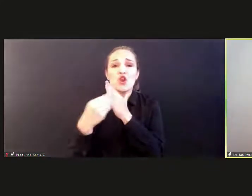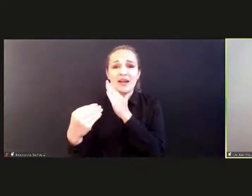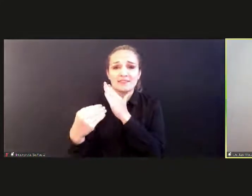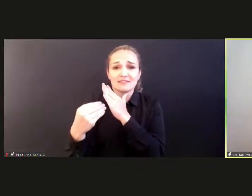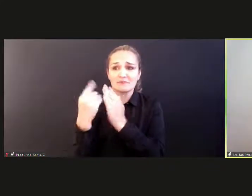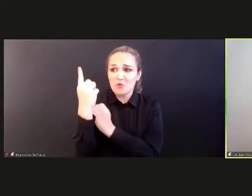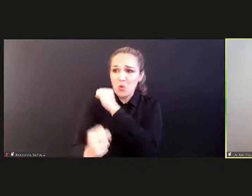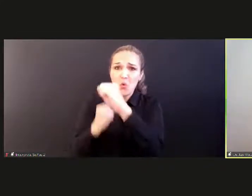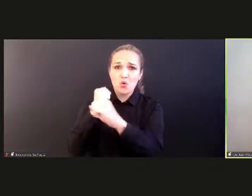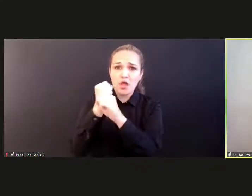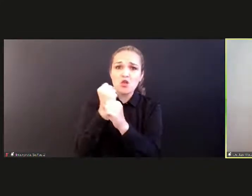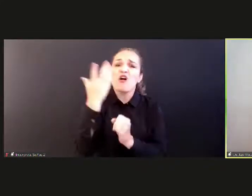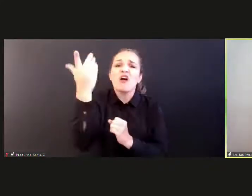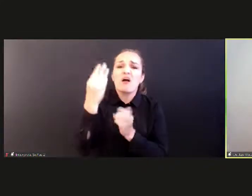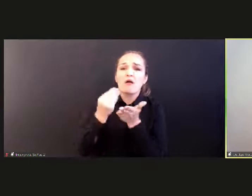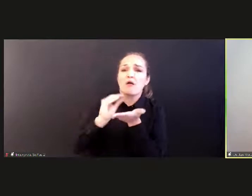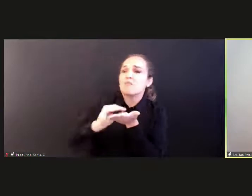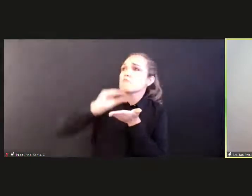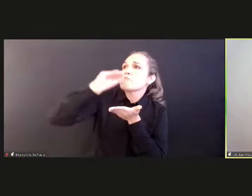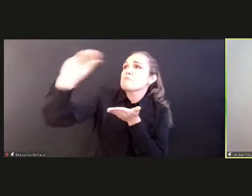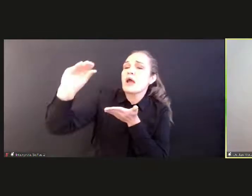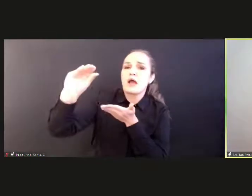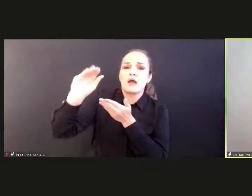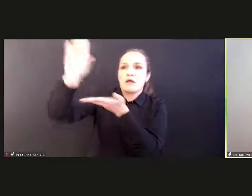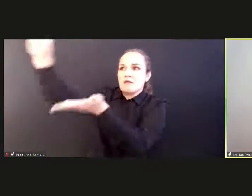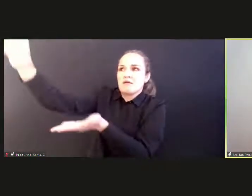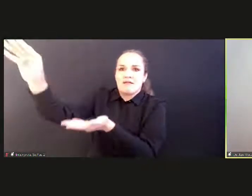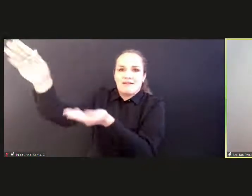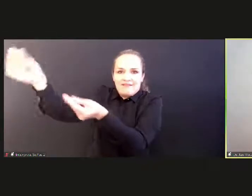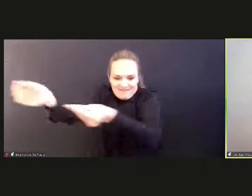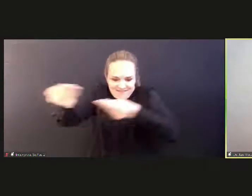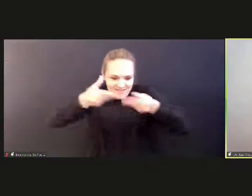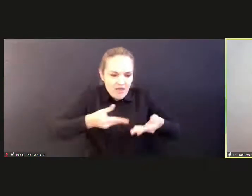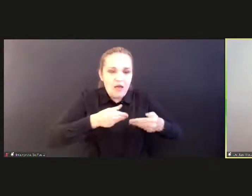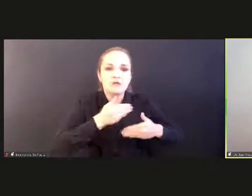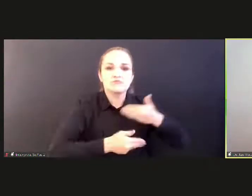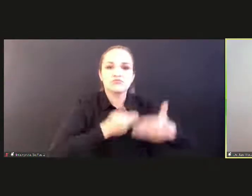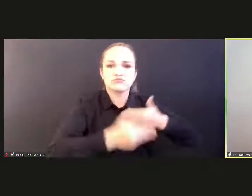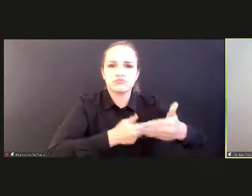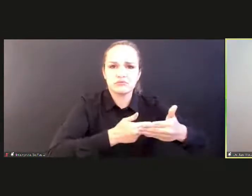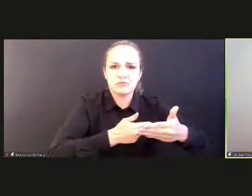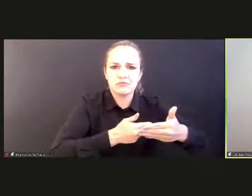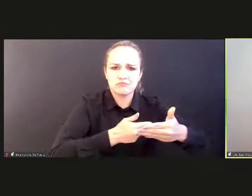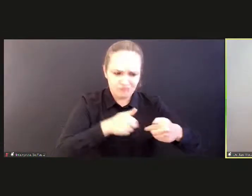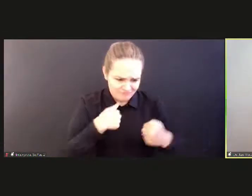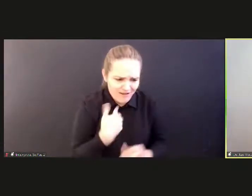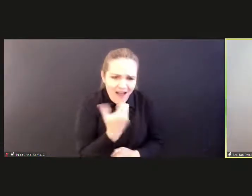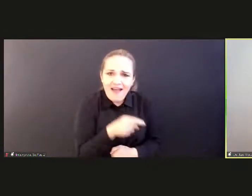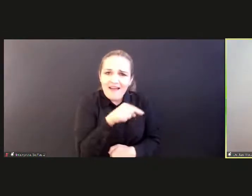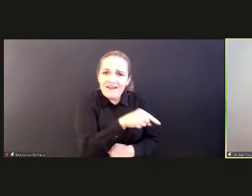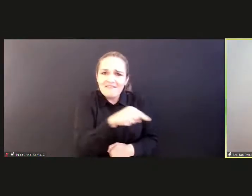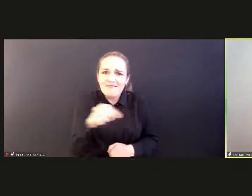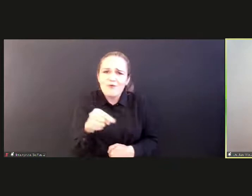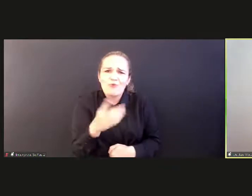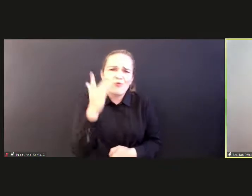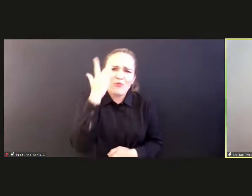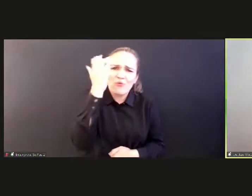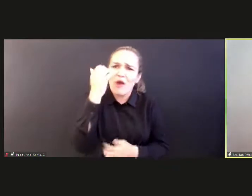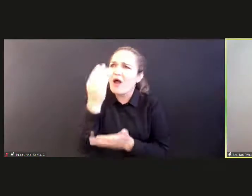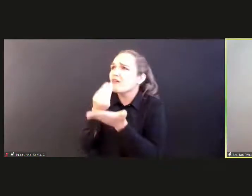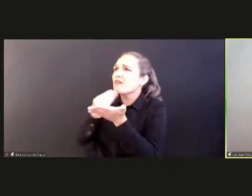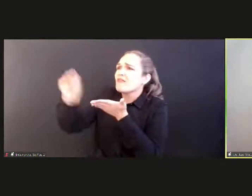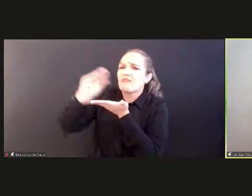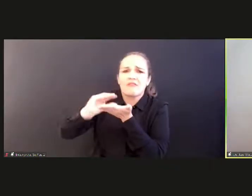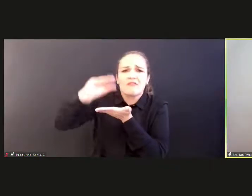foreign suppliers. The telecom sector that remains largely unregulated can still charge